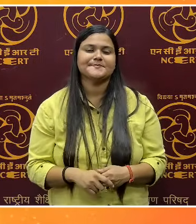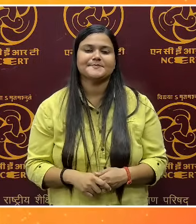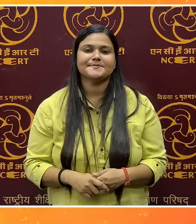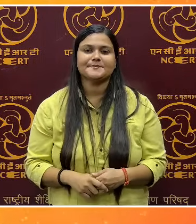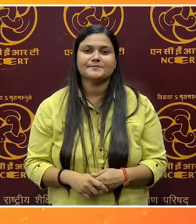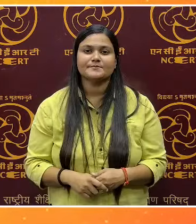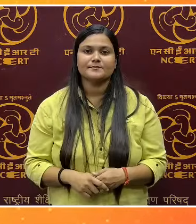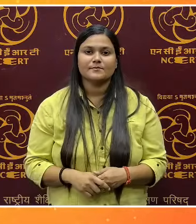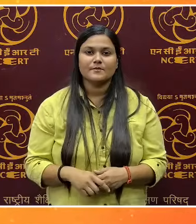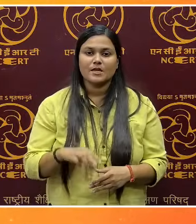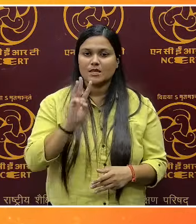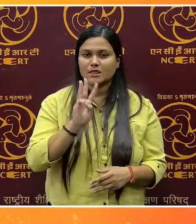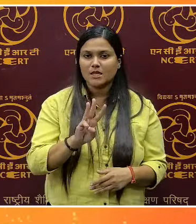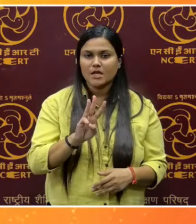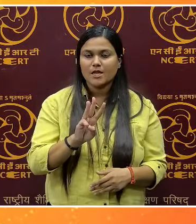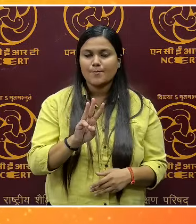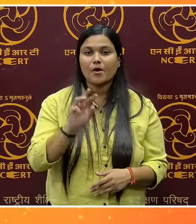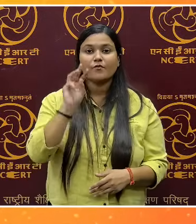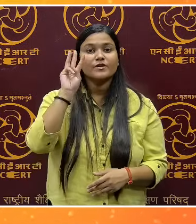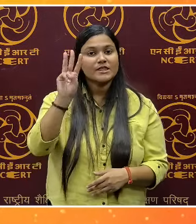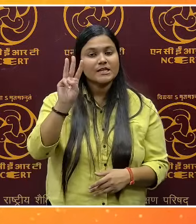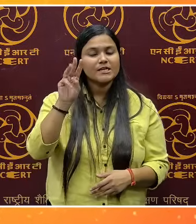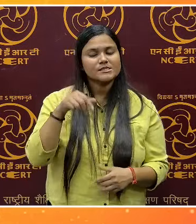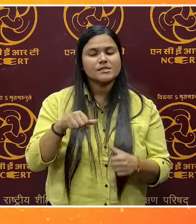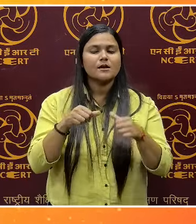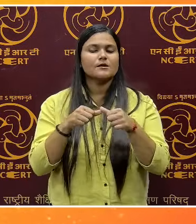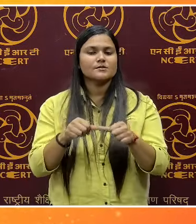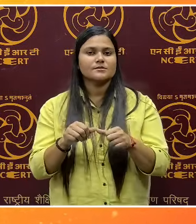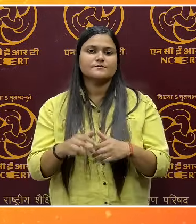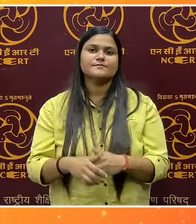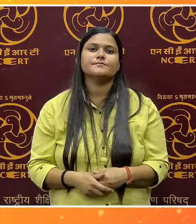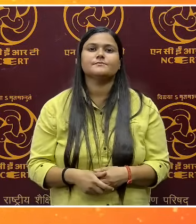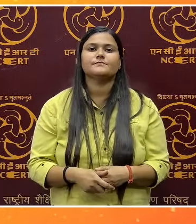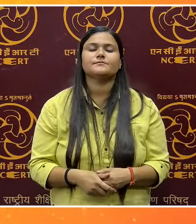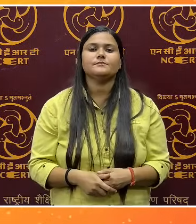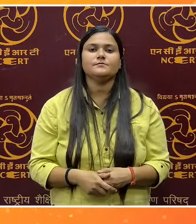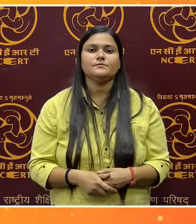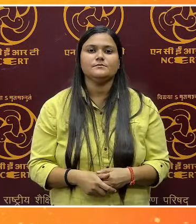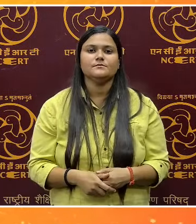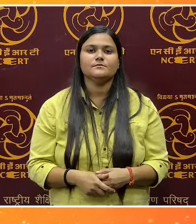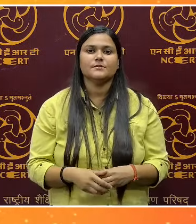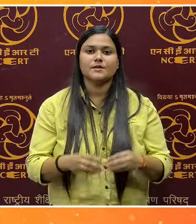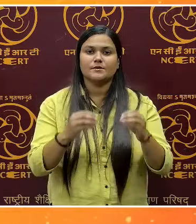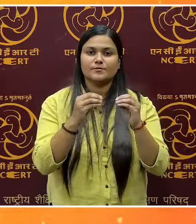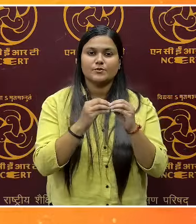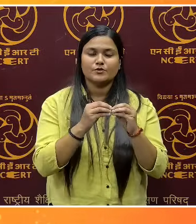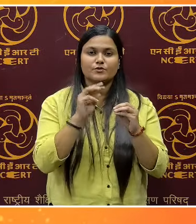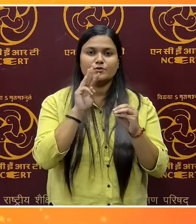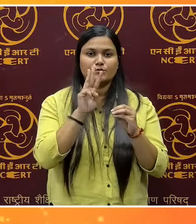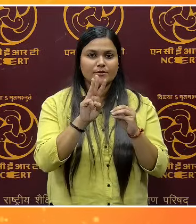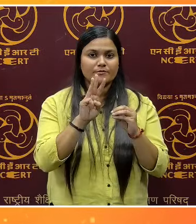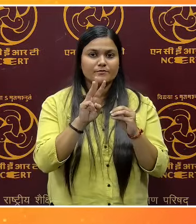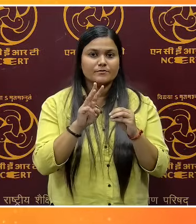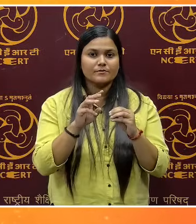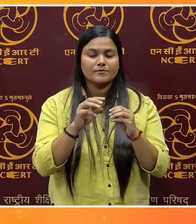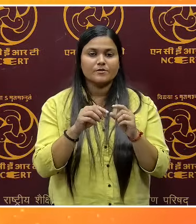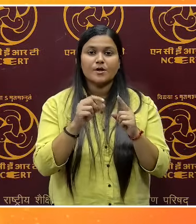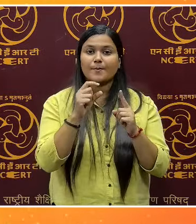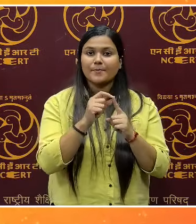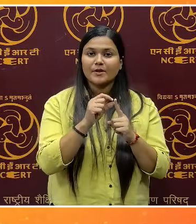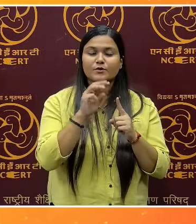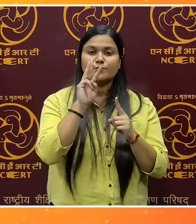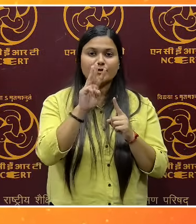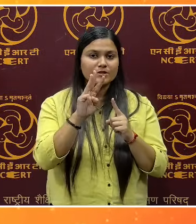So 3 to the power 3 is the answer. Alright. Okay. Now we have p to the power 3 into Here p to the power minus